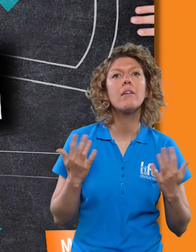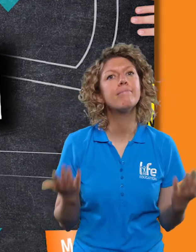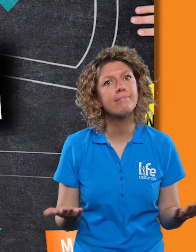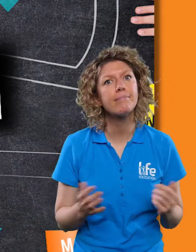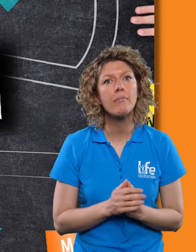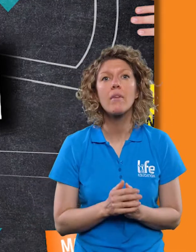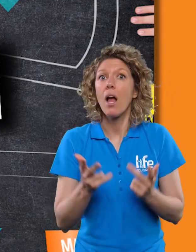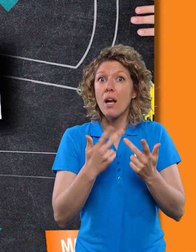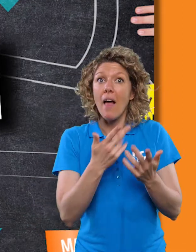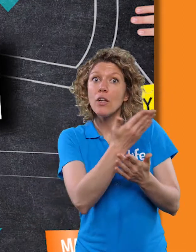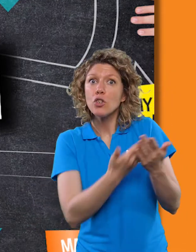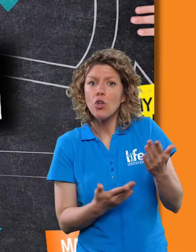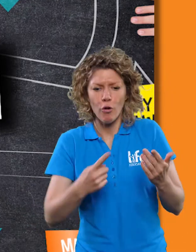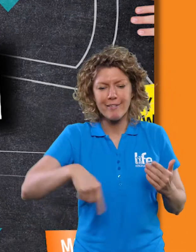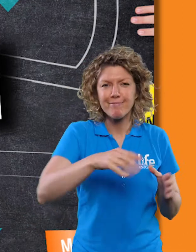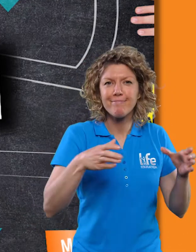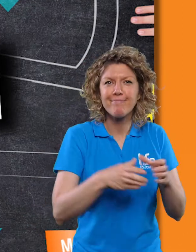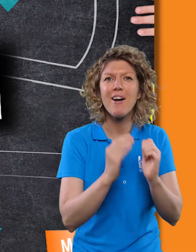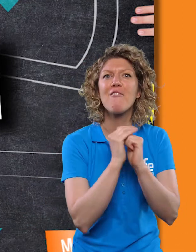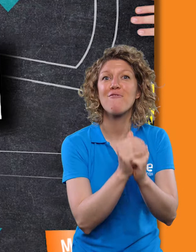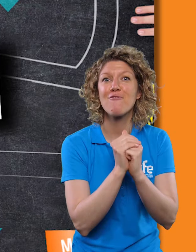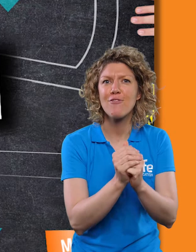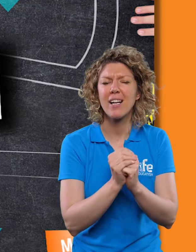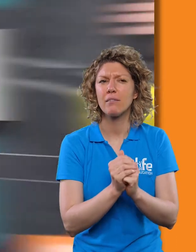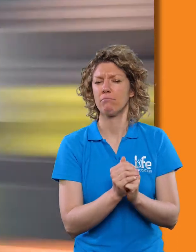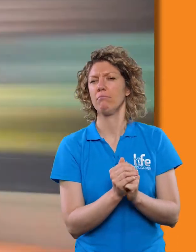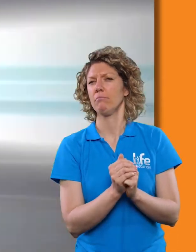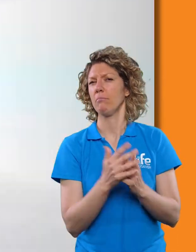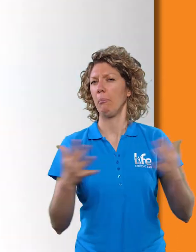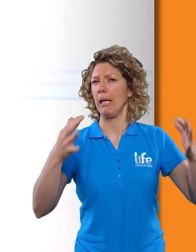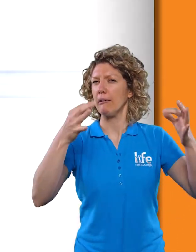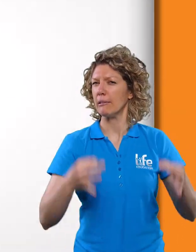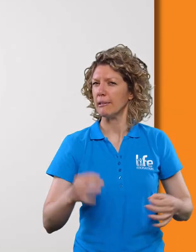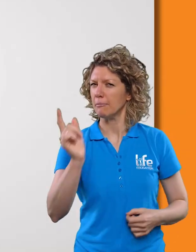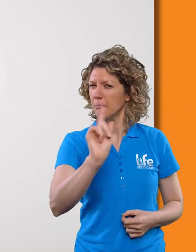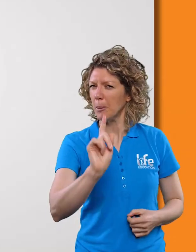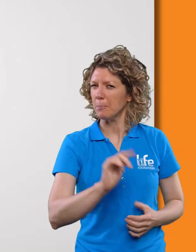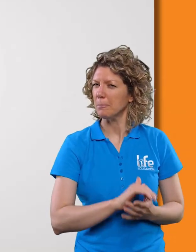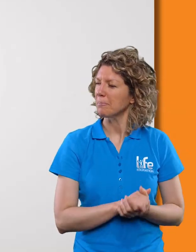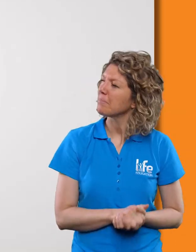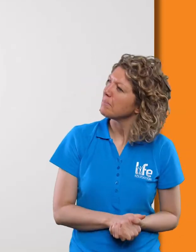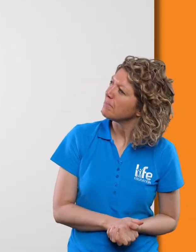going to see a group of friends discuss a decision that one of them has made.